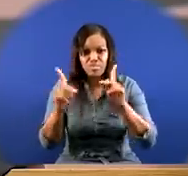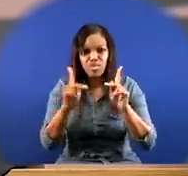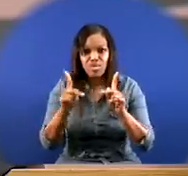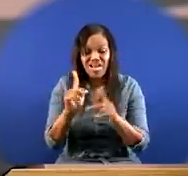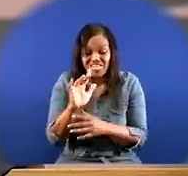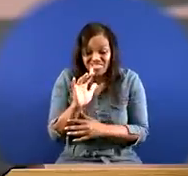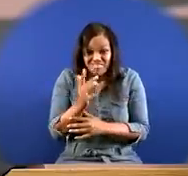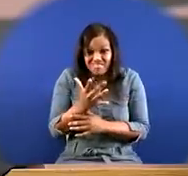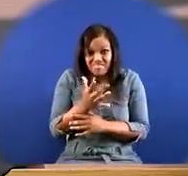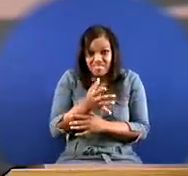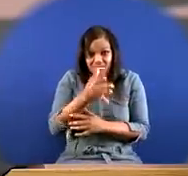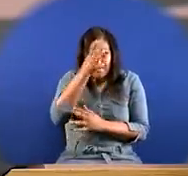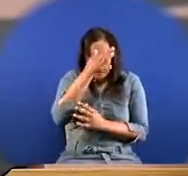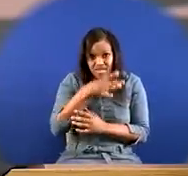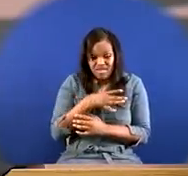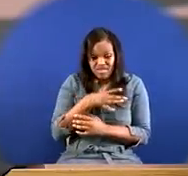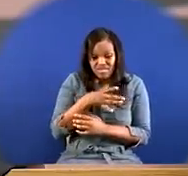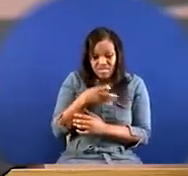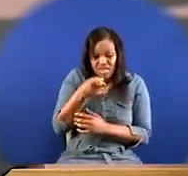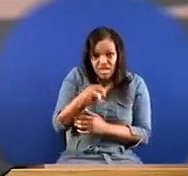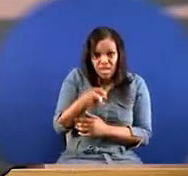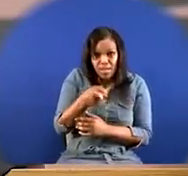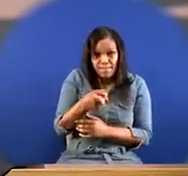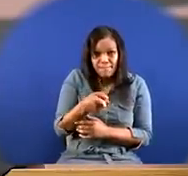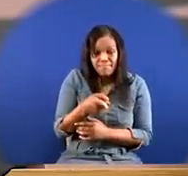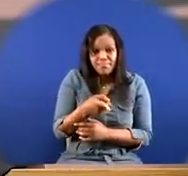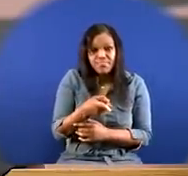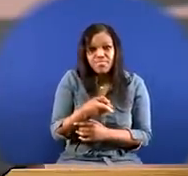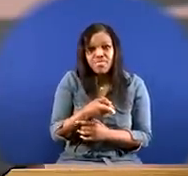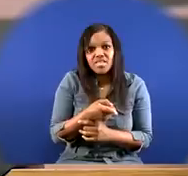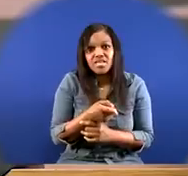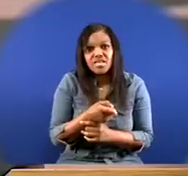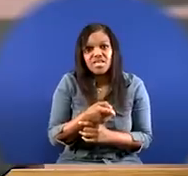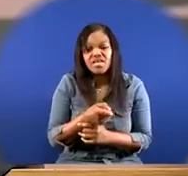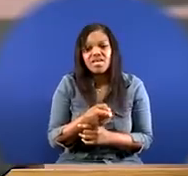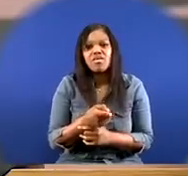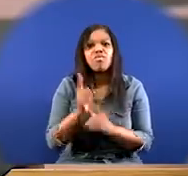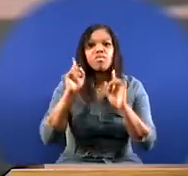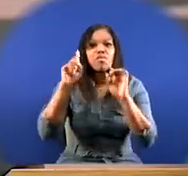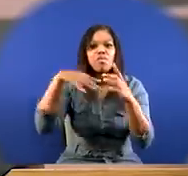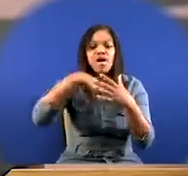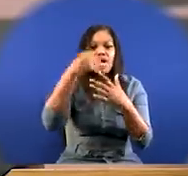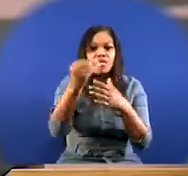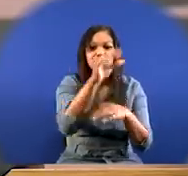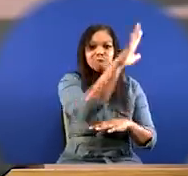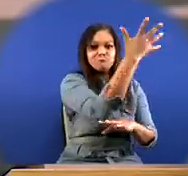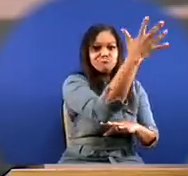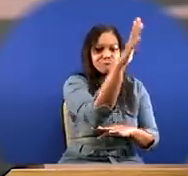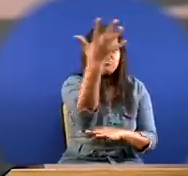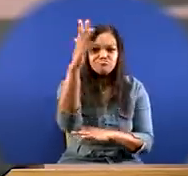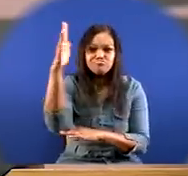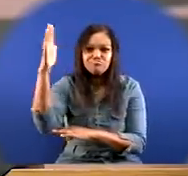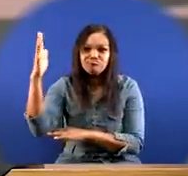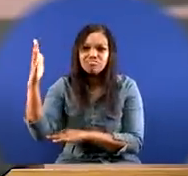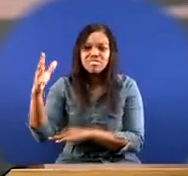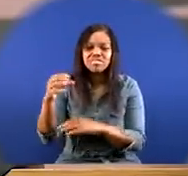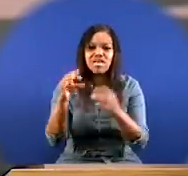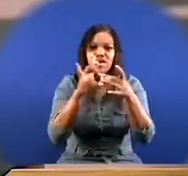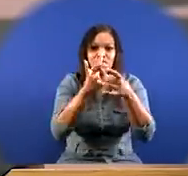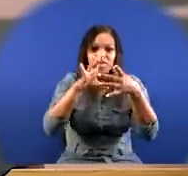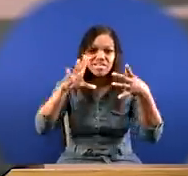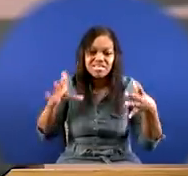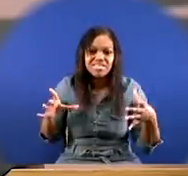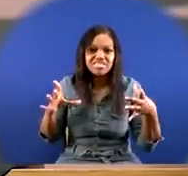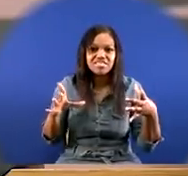fit man took this goat out to the wilderness and turned him loose in